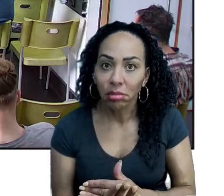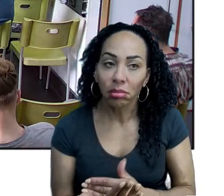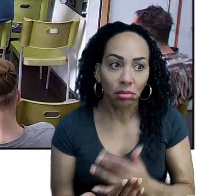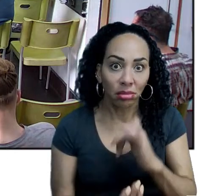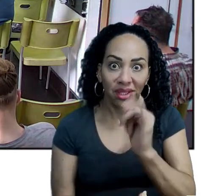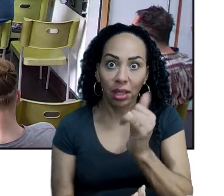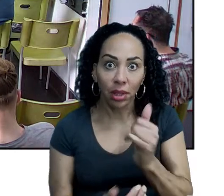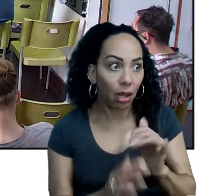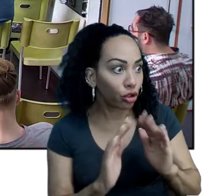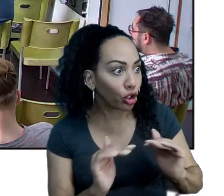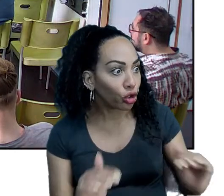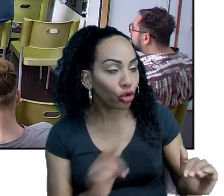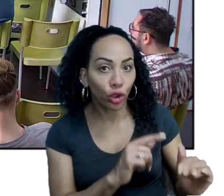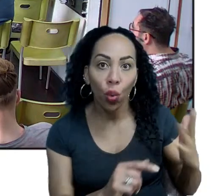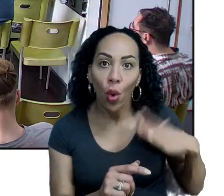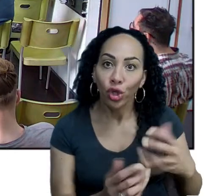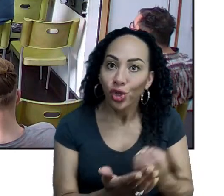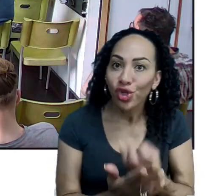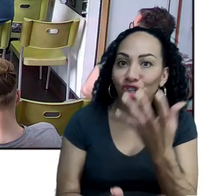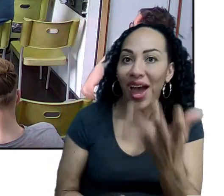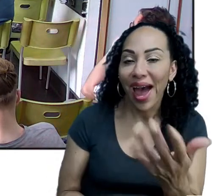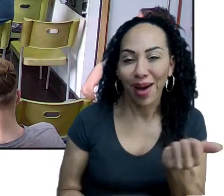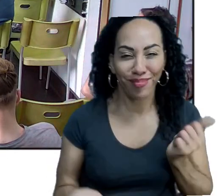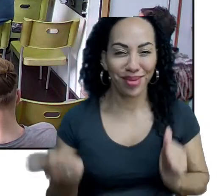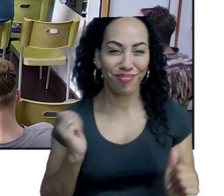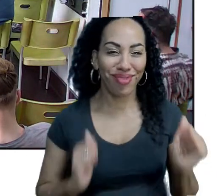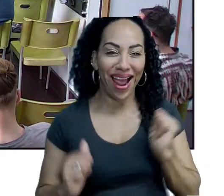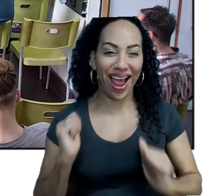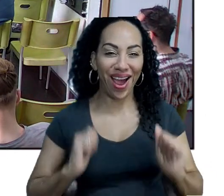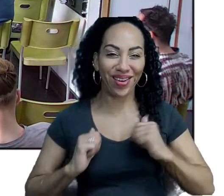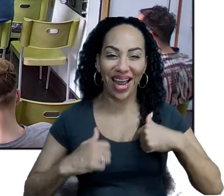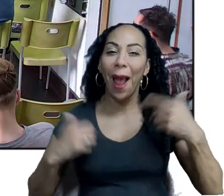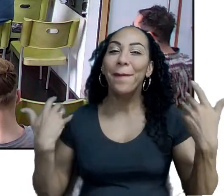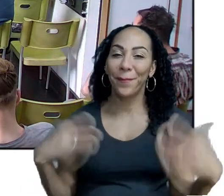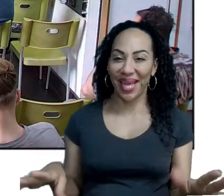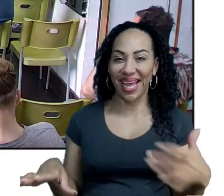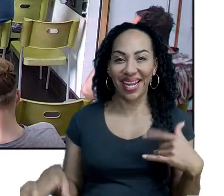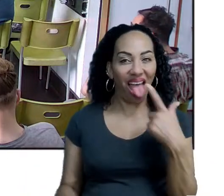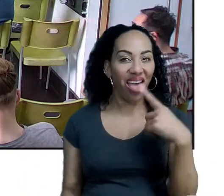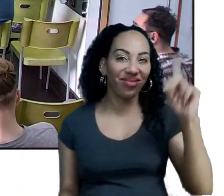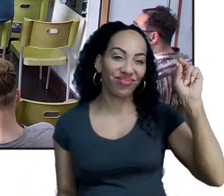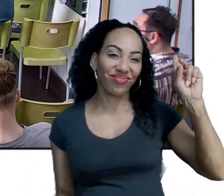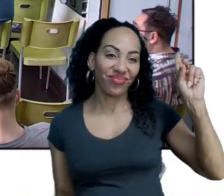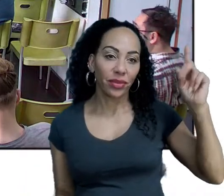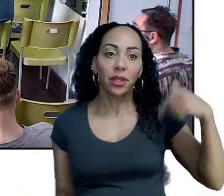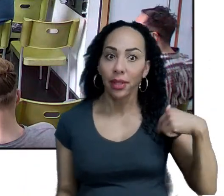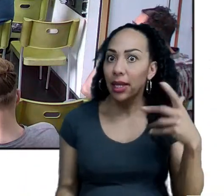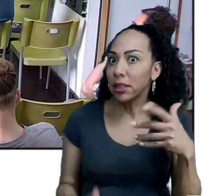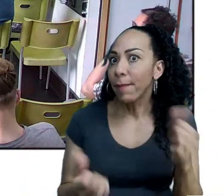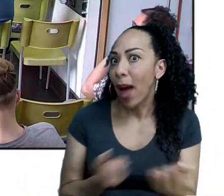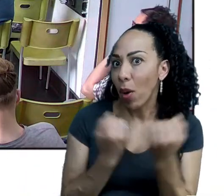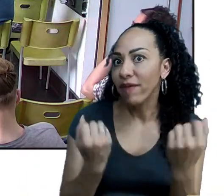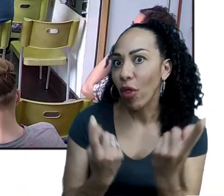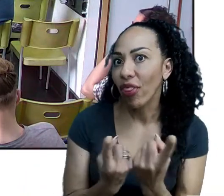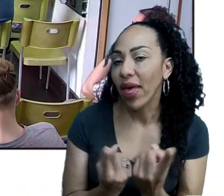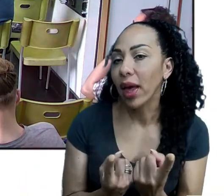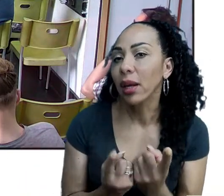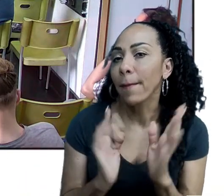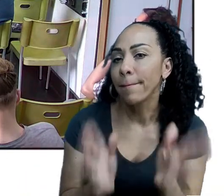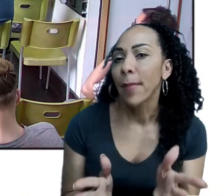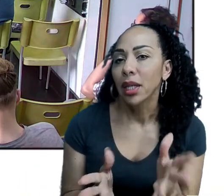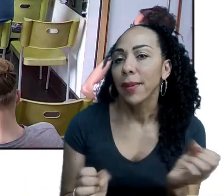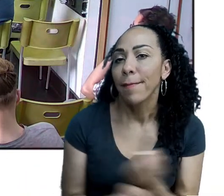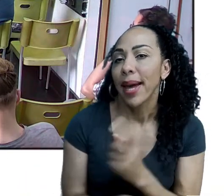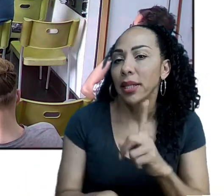like celebrating and being proud of what they're doing at the end, that's kind of a weirdly powerful thing as well. We also